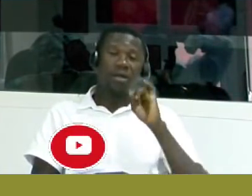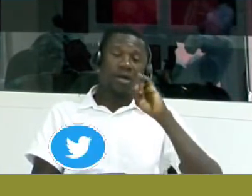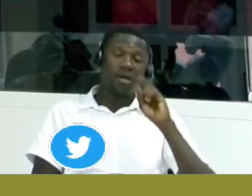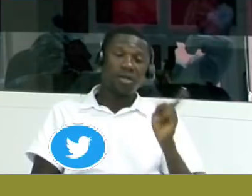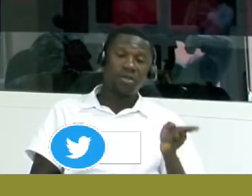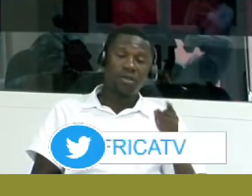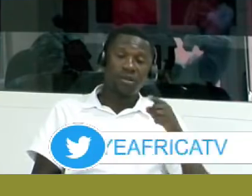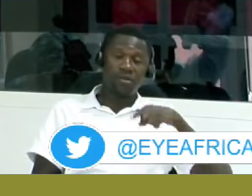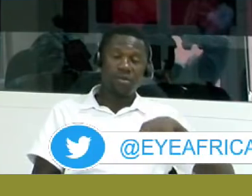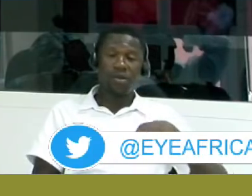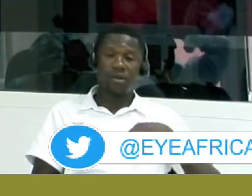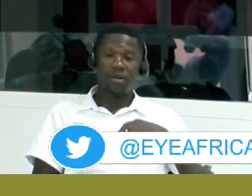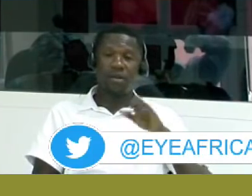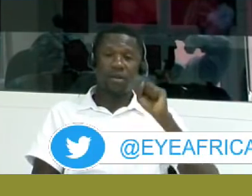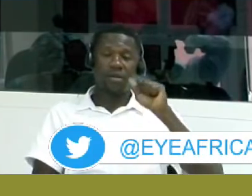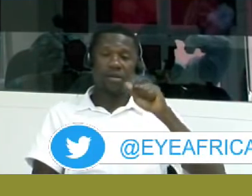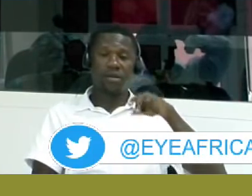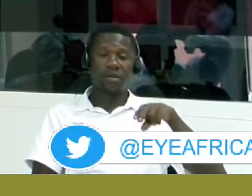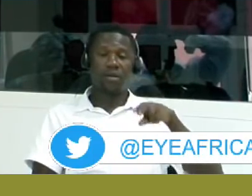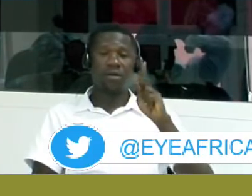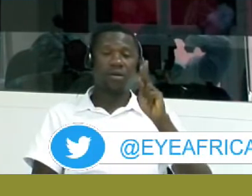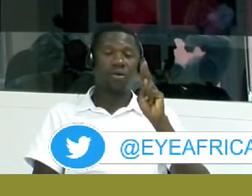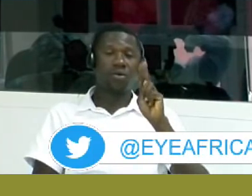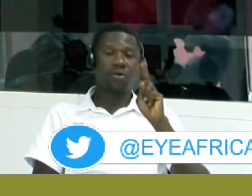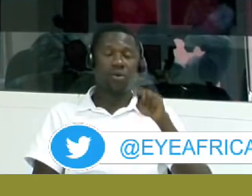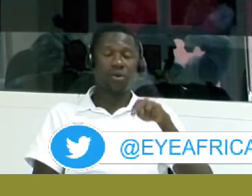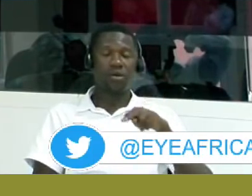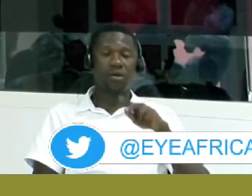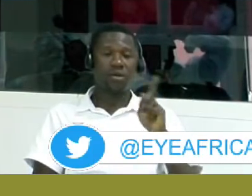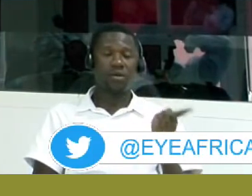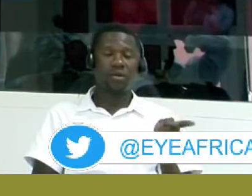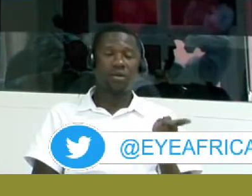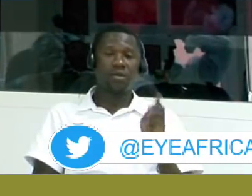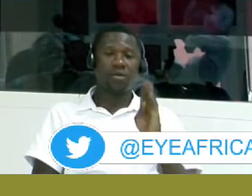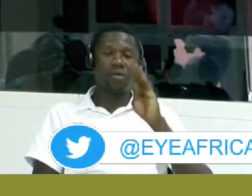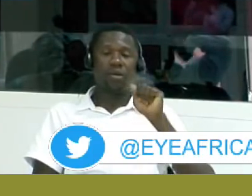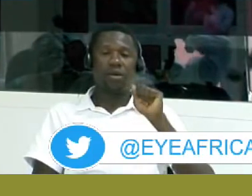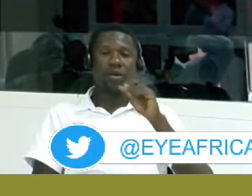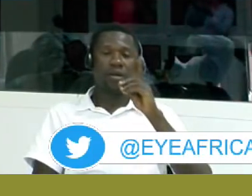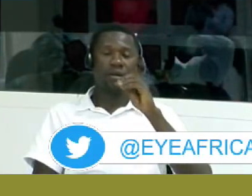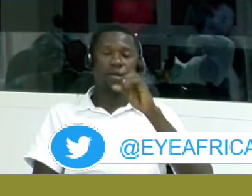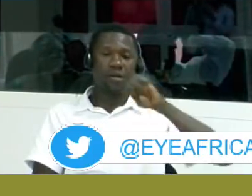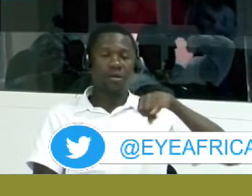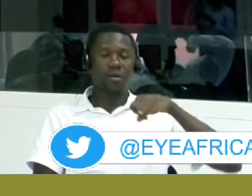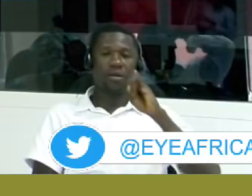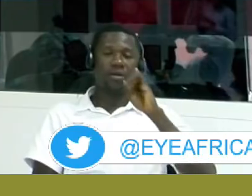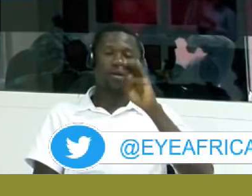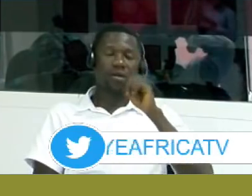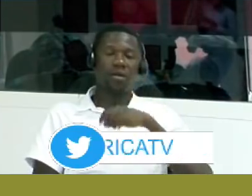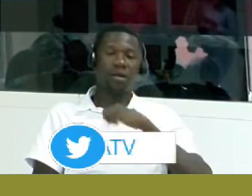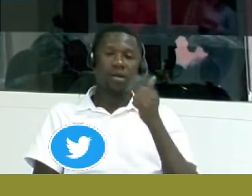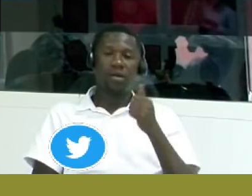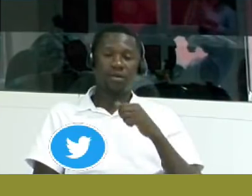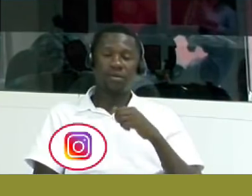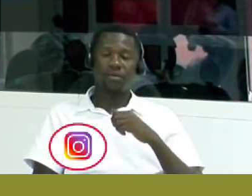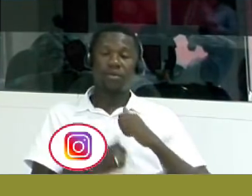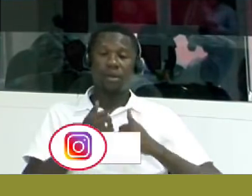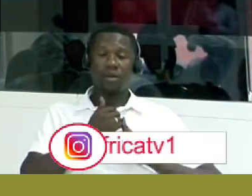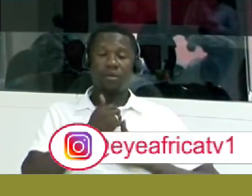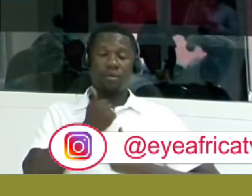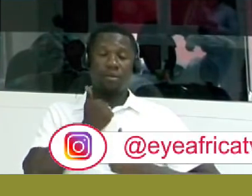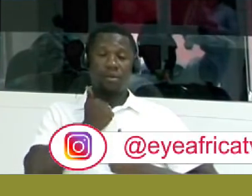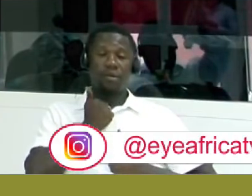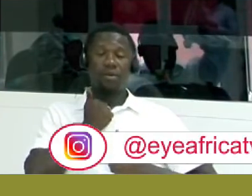Chankung Baji, I think the witness meant the deputy IGP, and Interior Minister Usman Baji at the time came